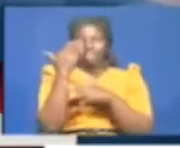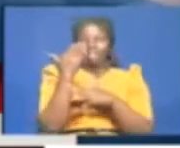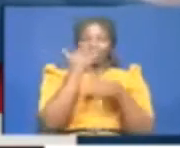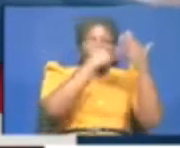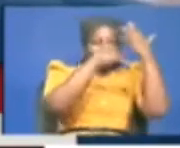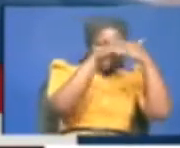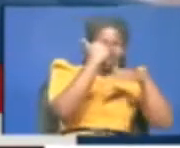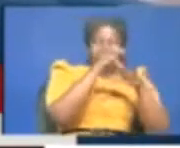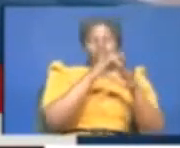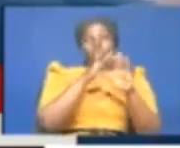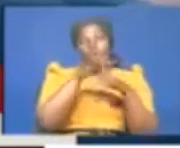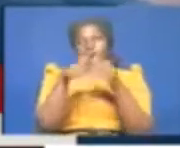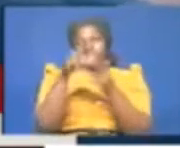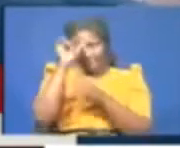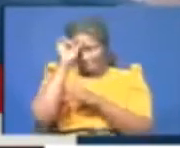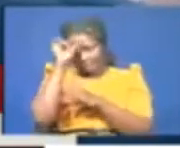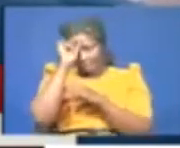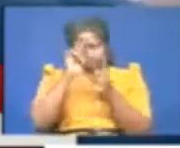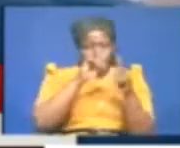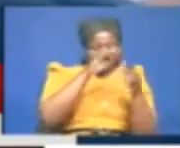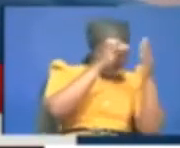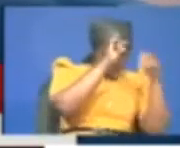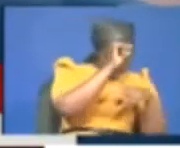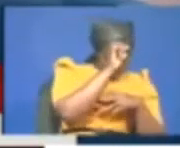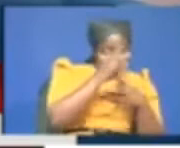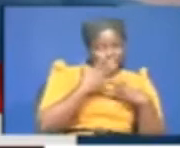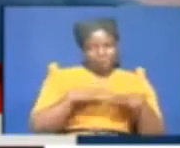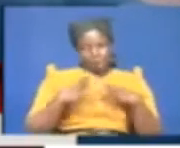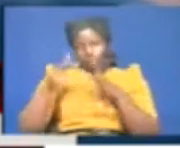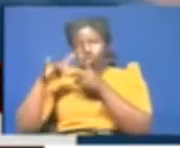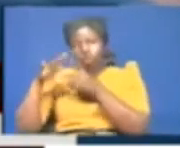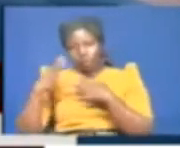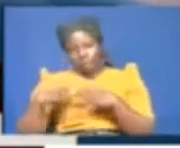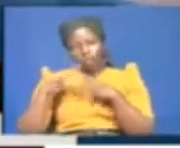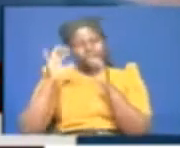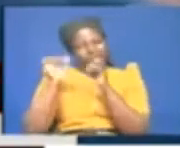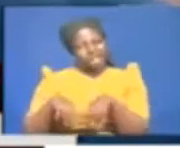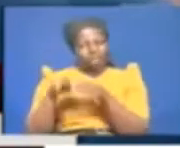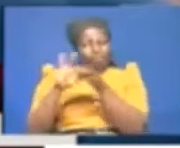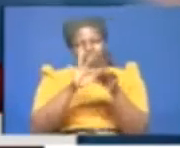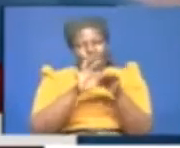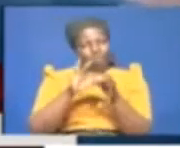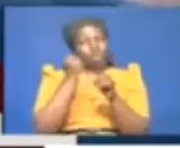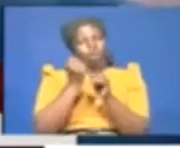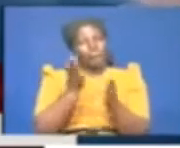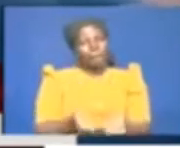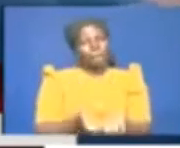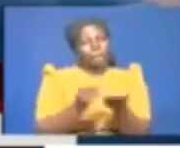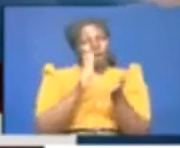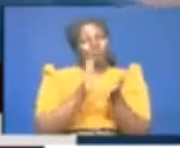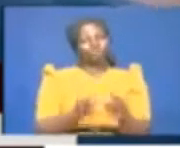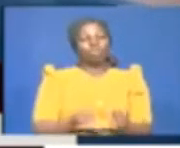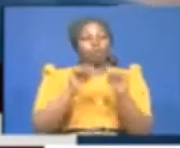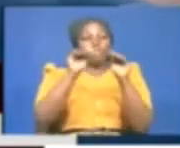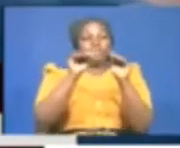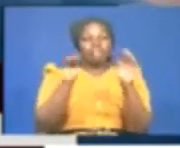or the government to government, or the people to people, we can do more to promote the exchanges